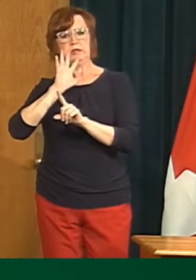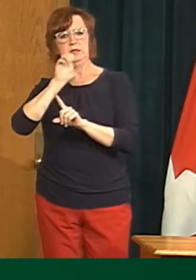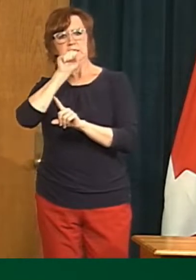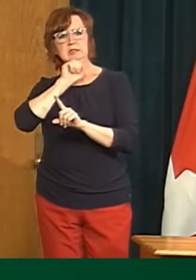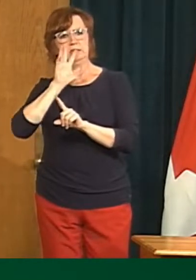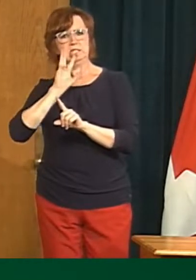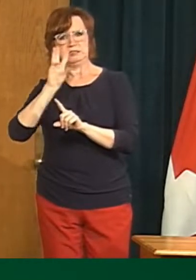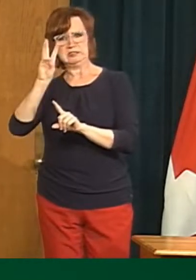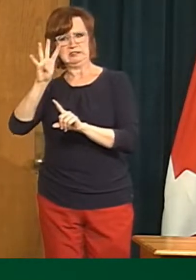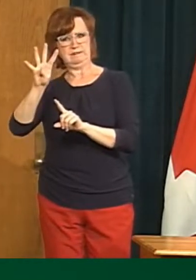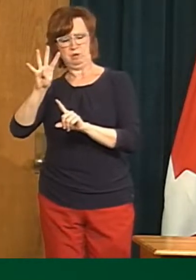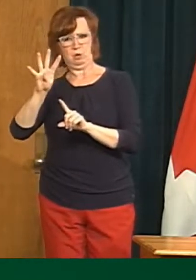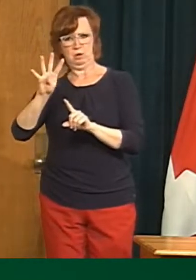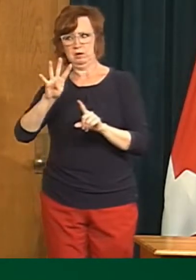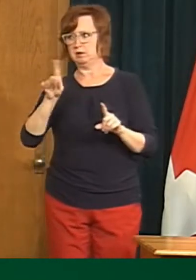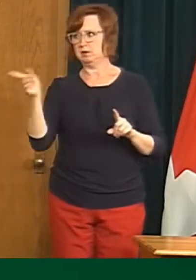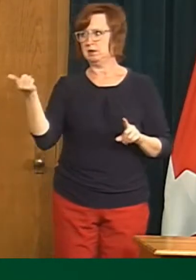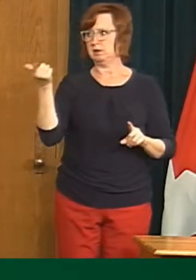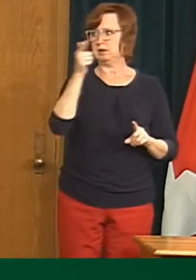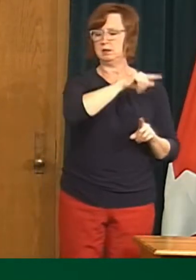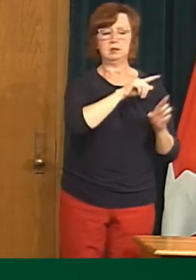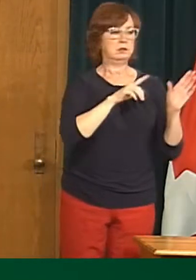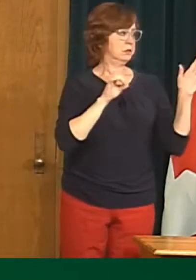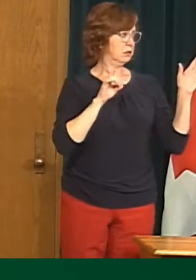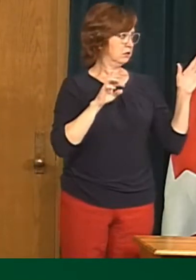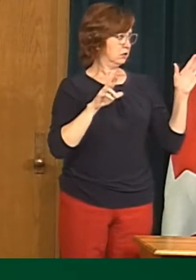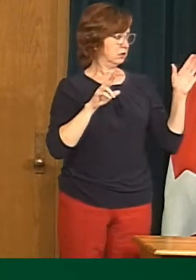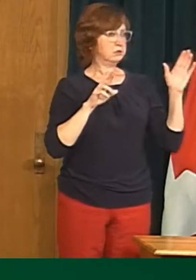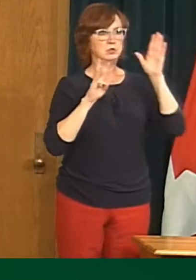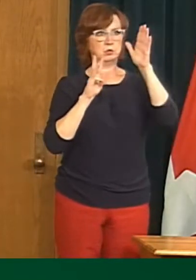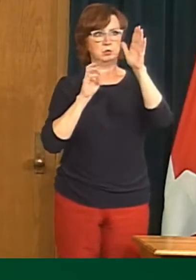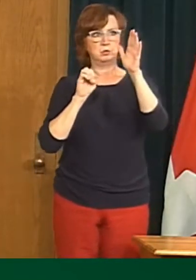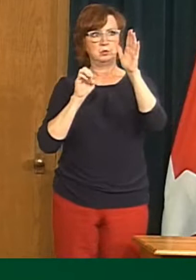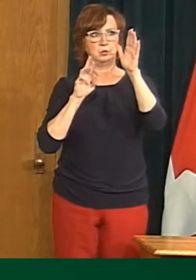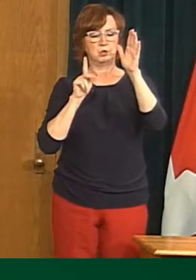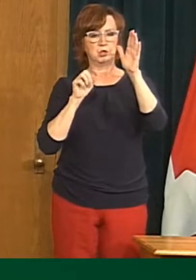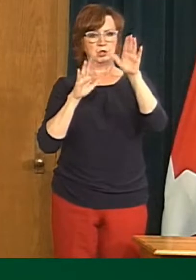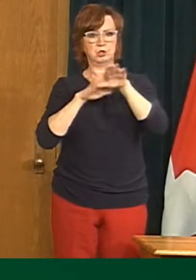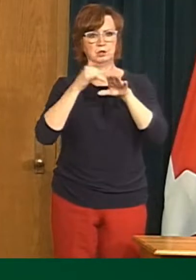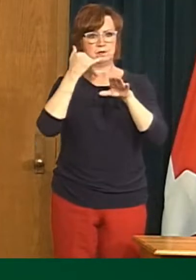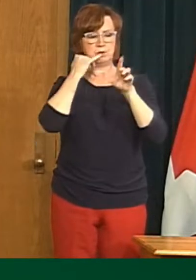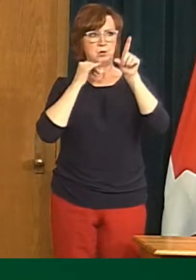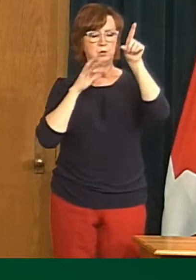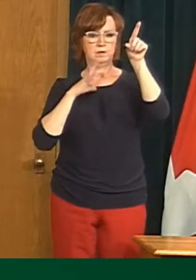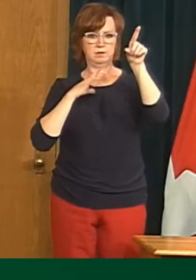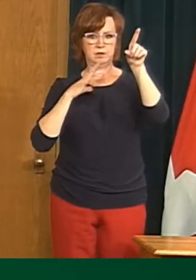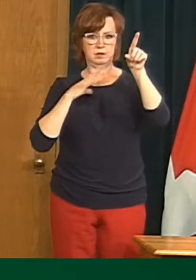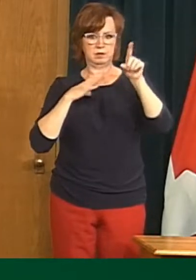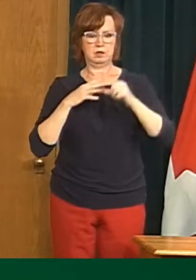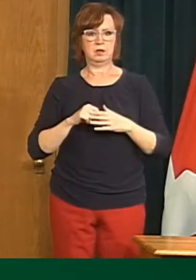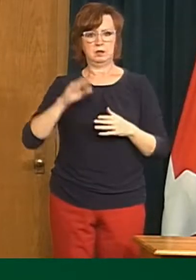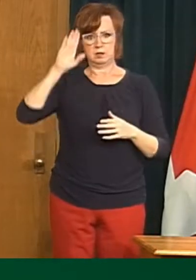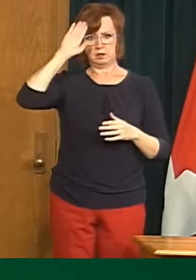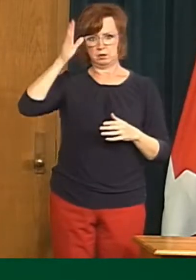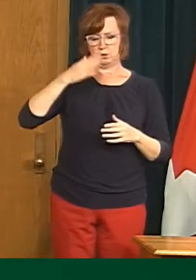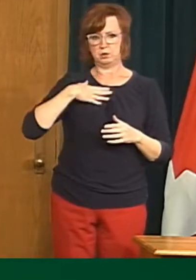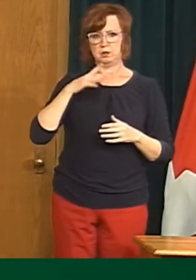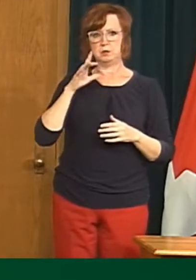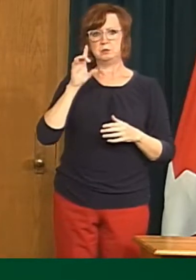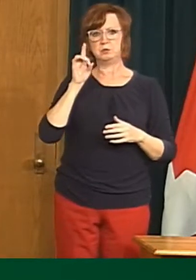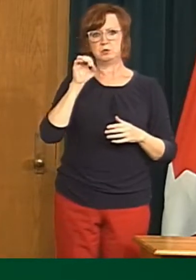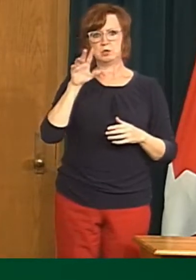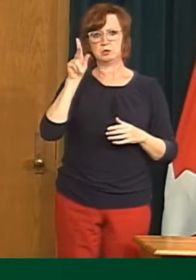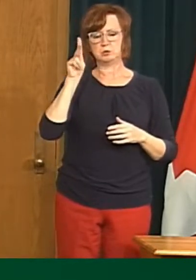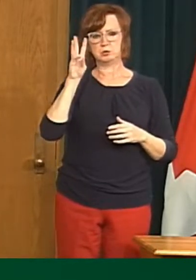same page. We'll turn that over to Dr. Werker on the line. Hi, yes, it's Dr. Werker on the